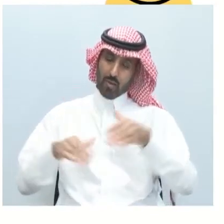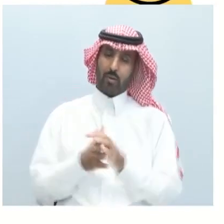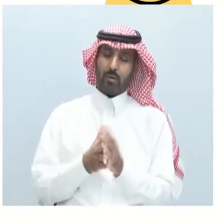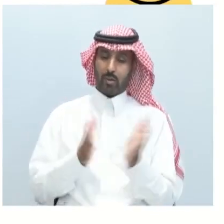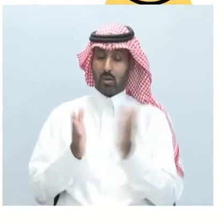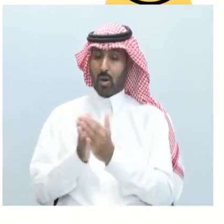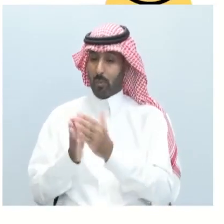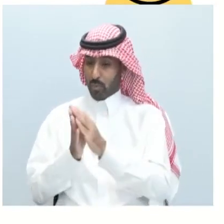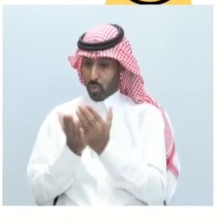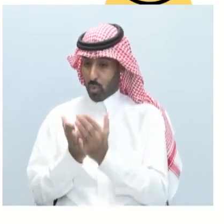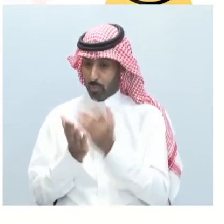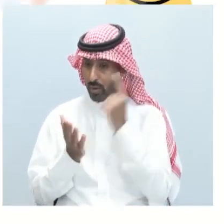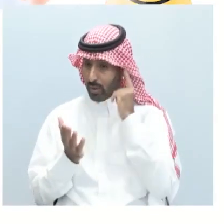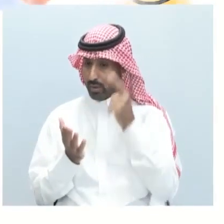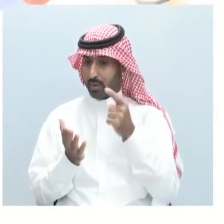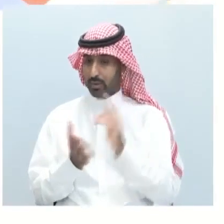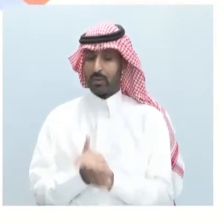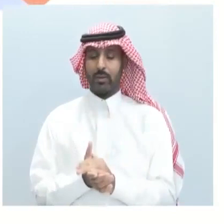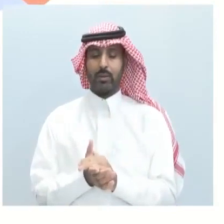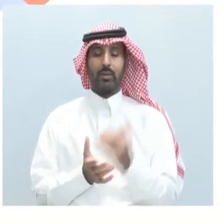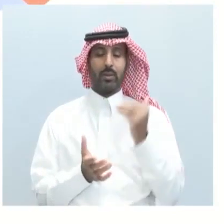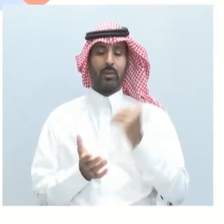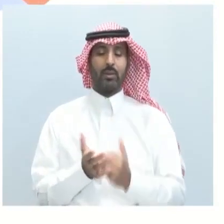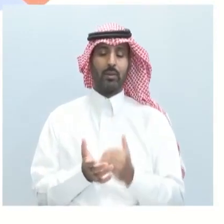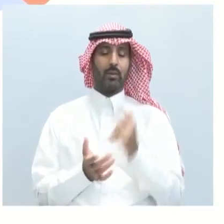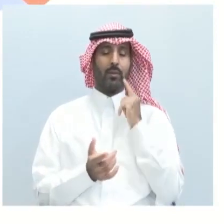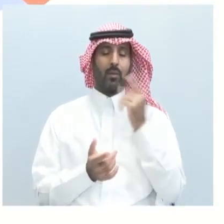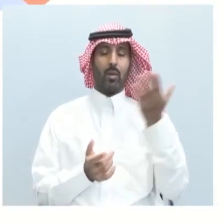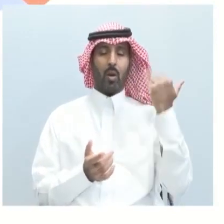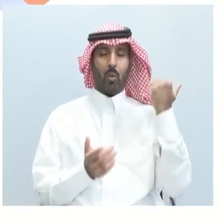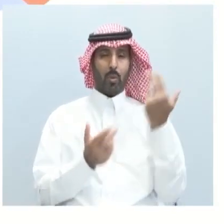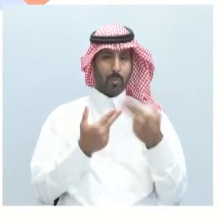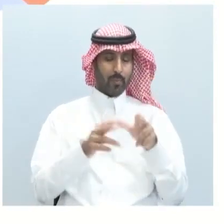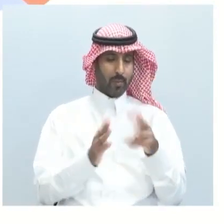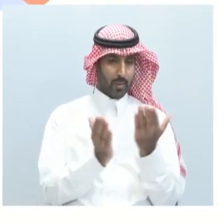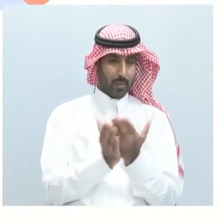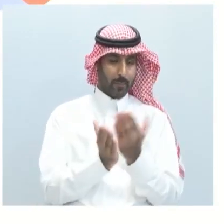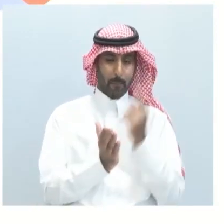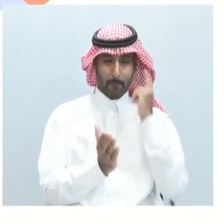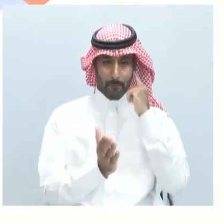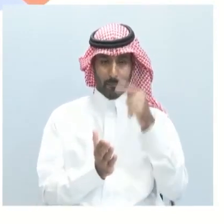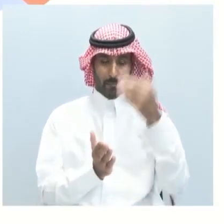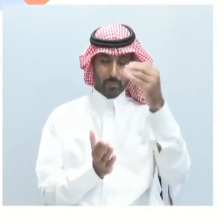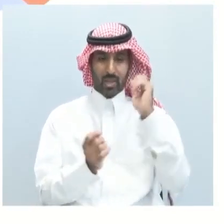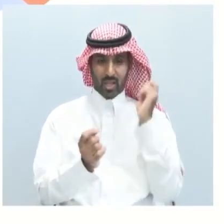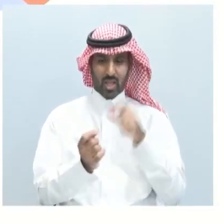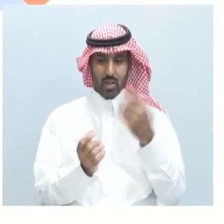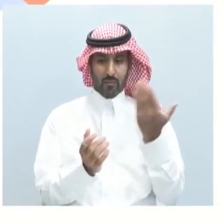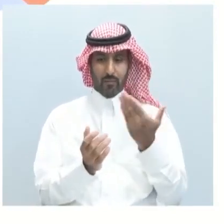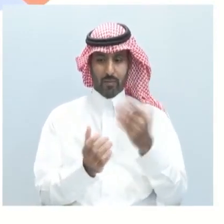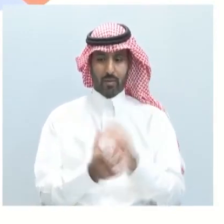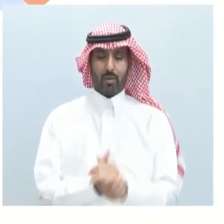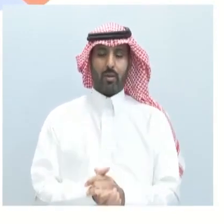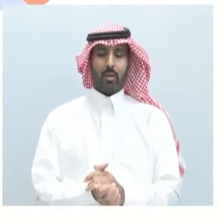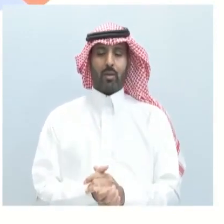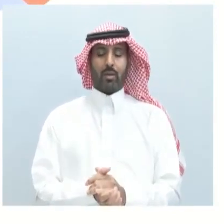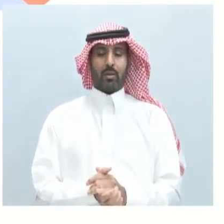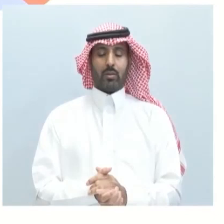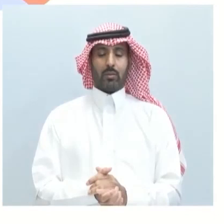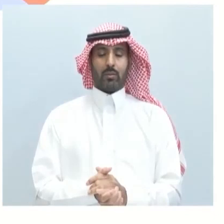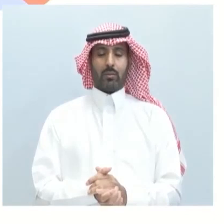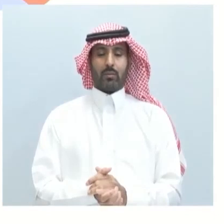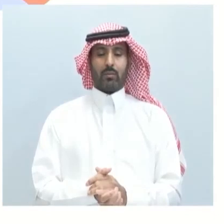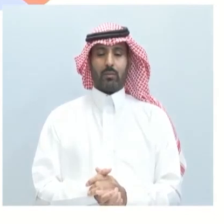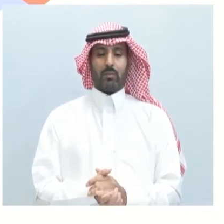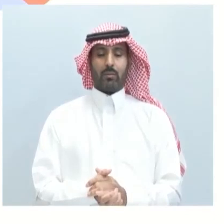going to open your book again. We have here, before we start with the listening, let's just see our objectives. Now, we are